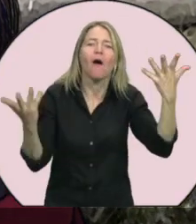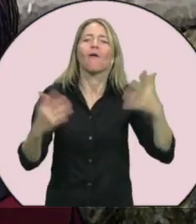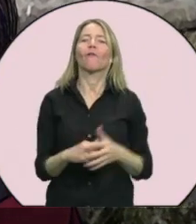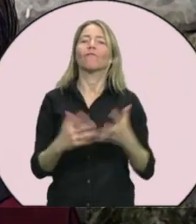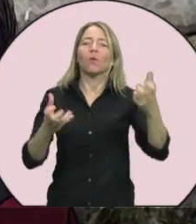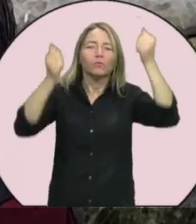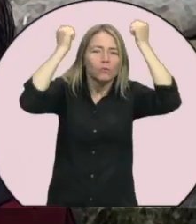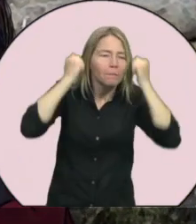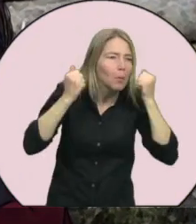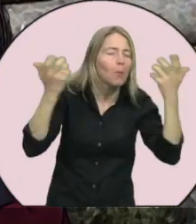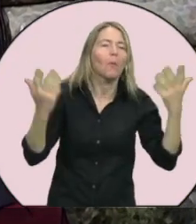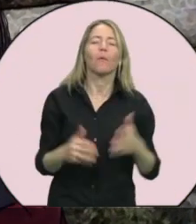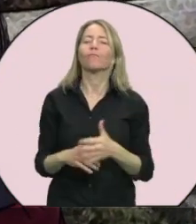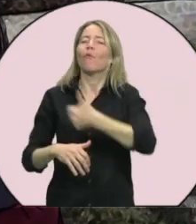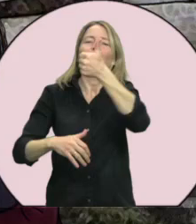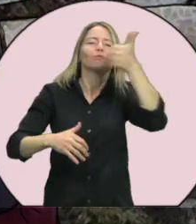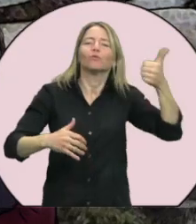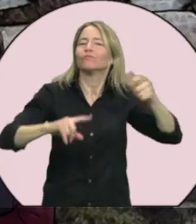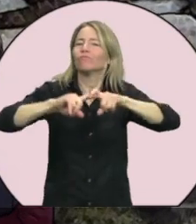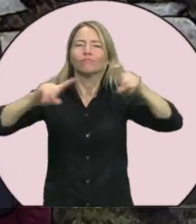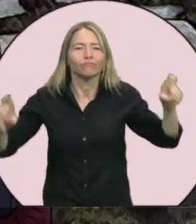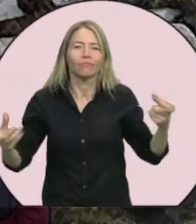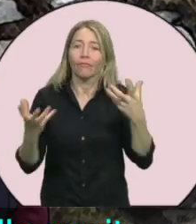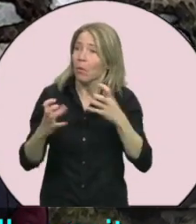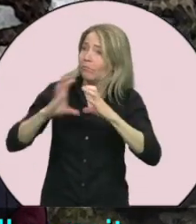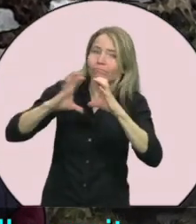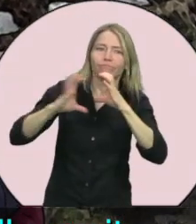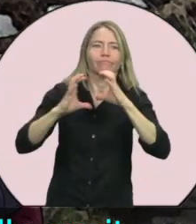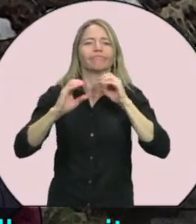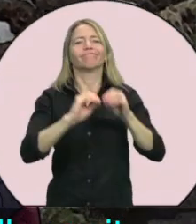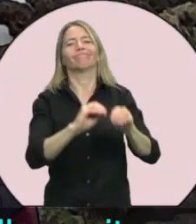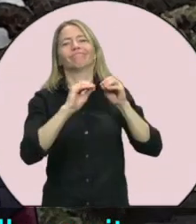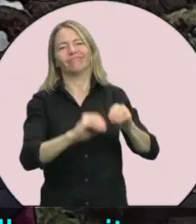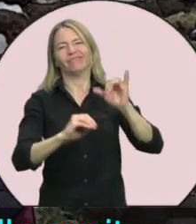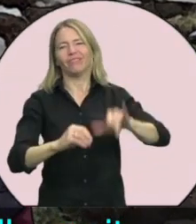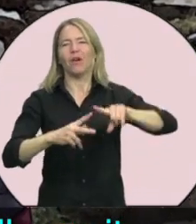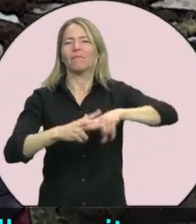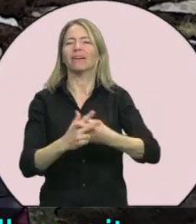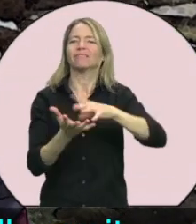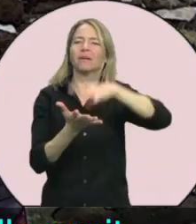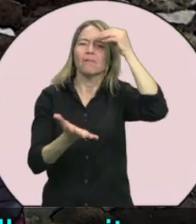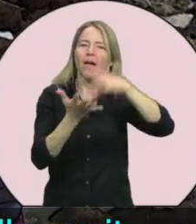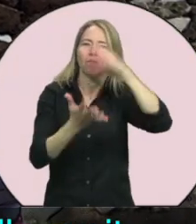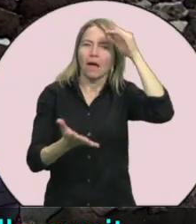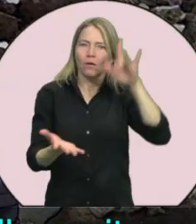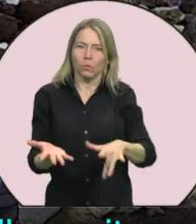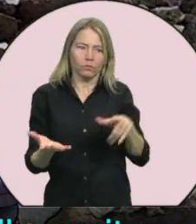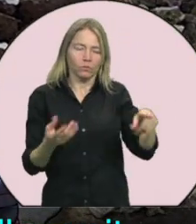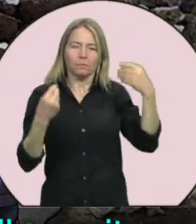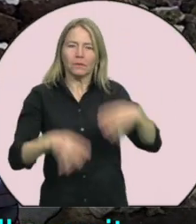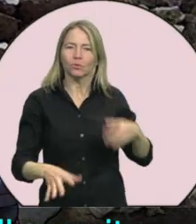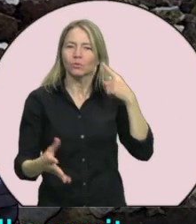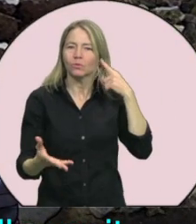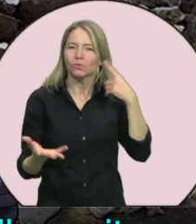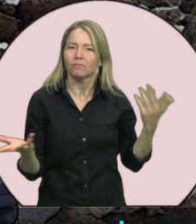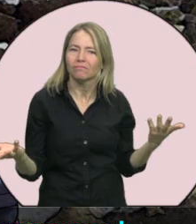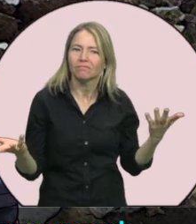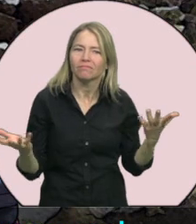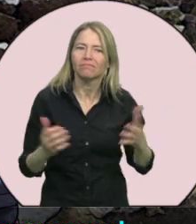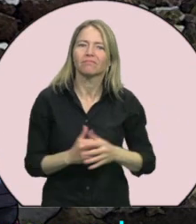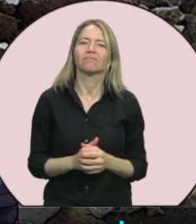She used to say she wants to go out and pass and stuff. They started learning this as she lost her hearing.